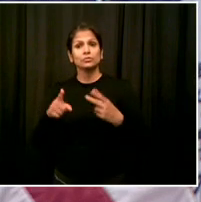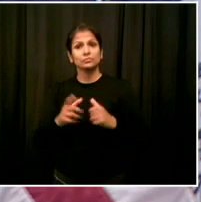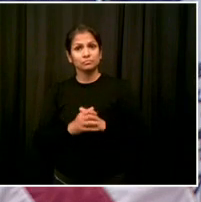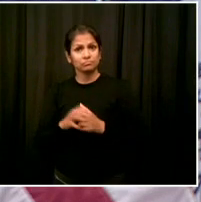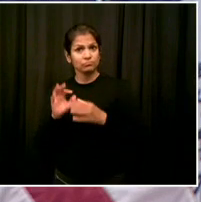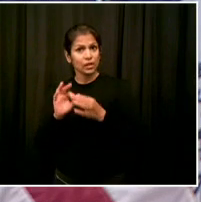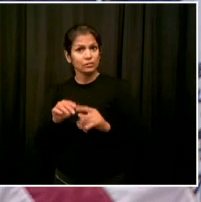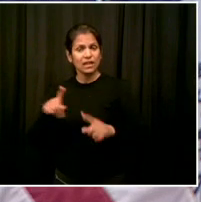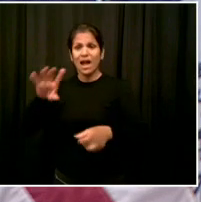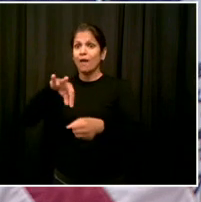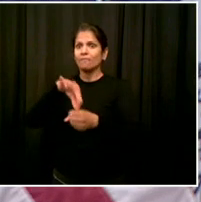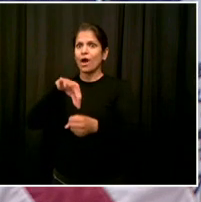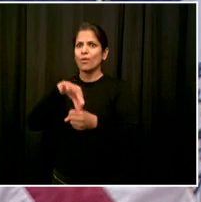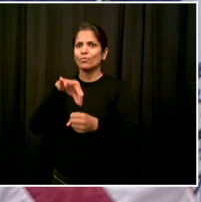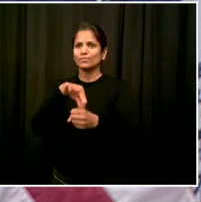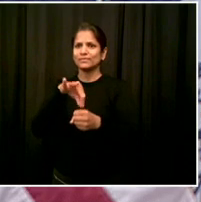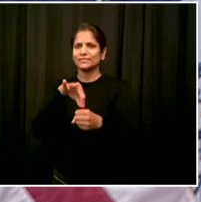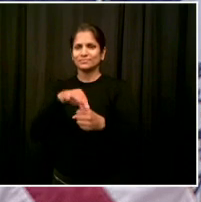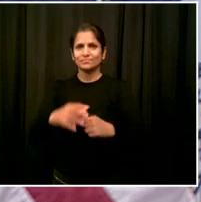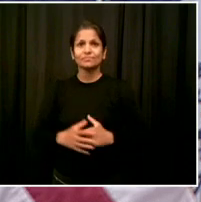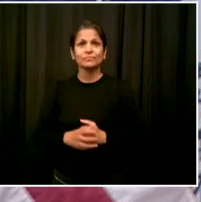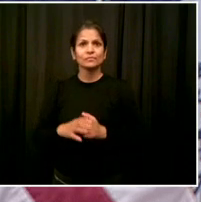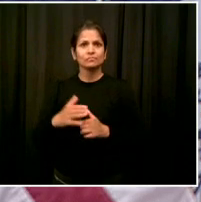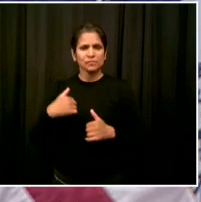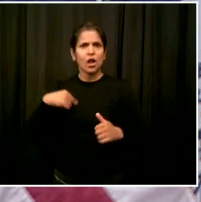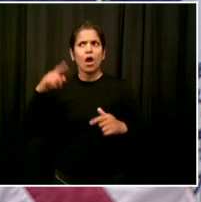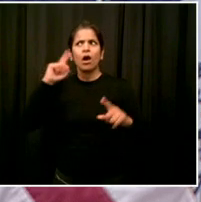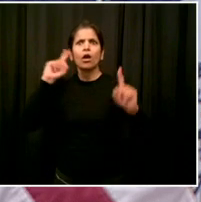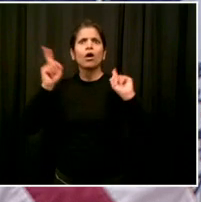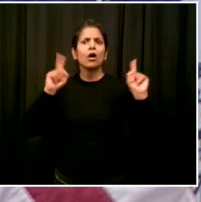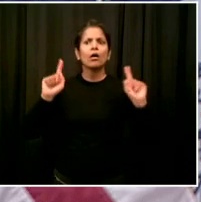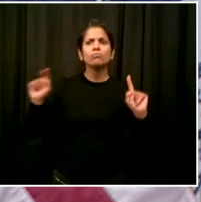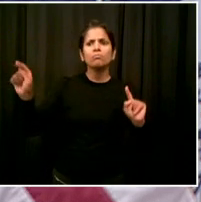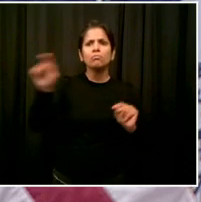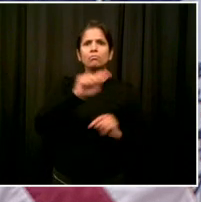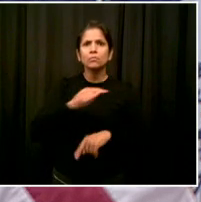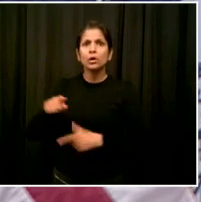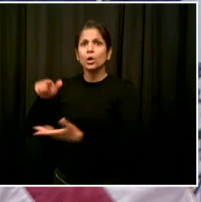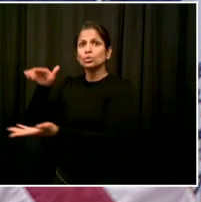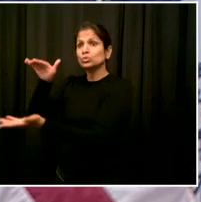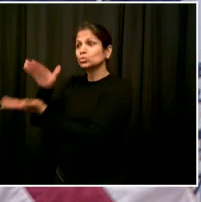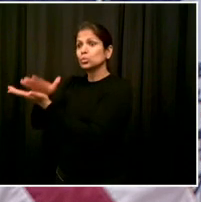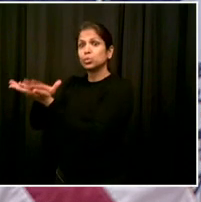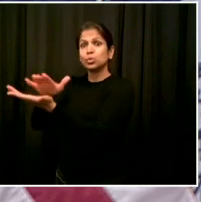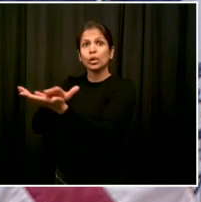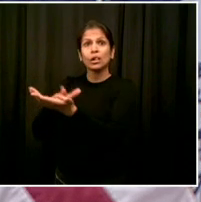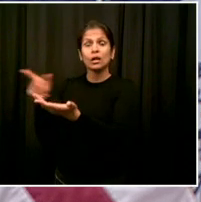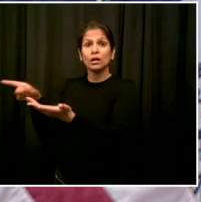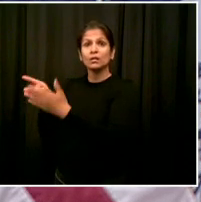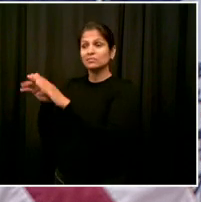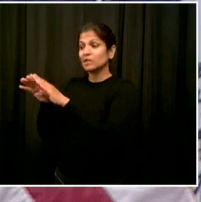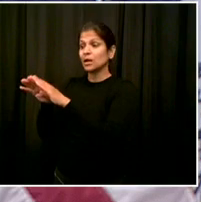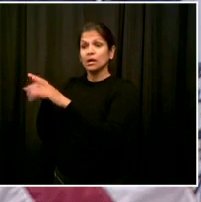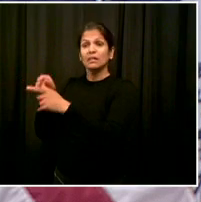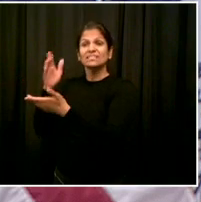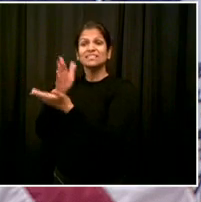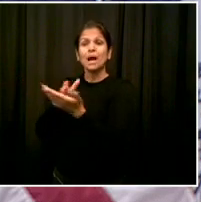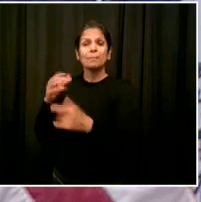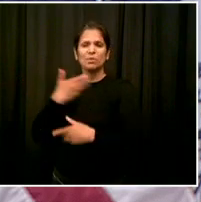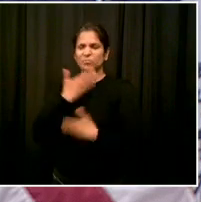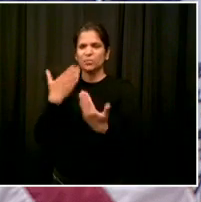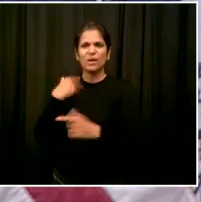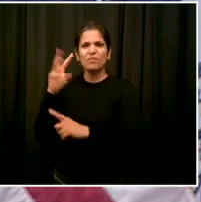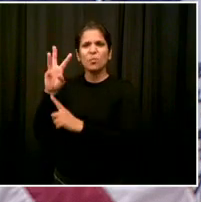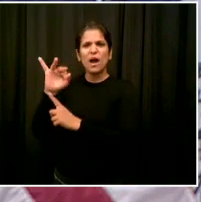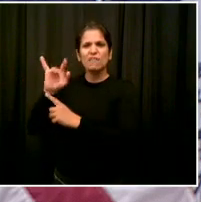going? And even though that BOE is an independent agency, any thoughts on how they can do a better job? Shant,